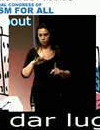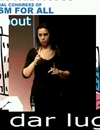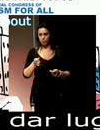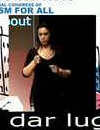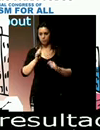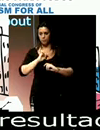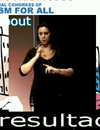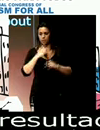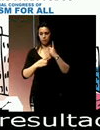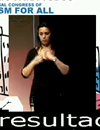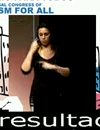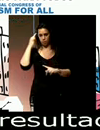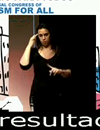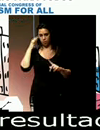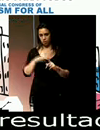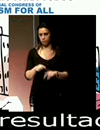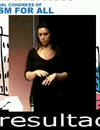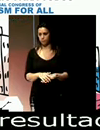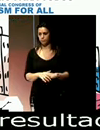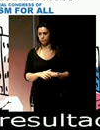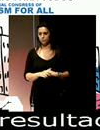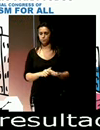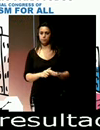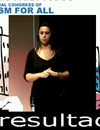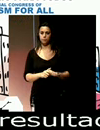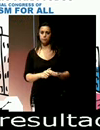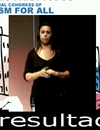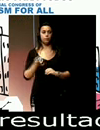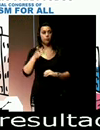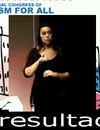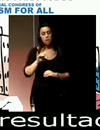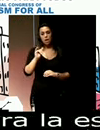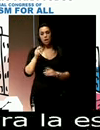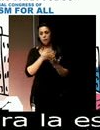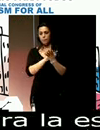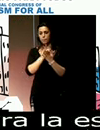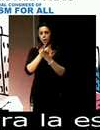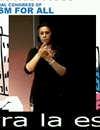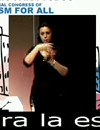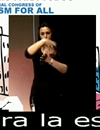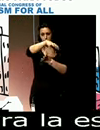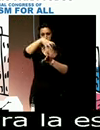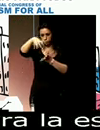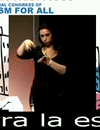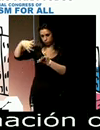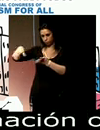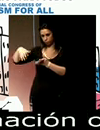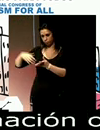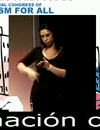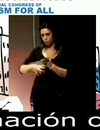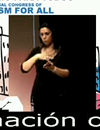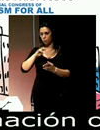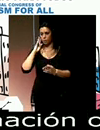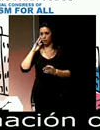of distribution, a map that is used to place the services and the path necessary to connect them.